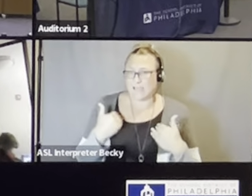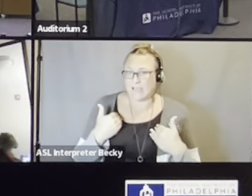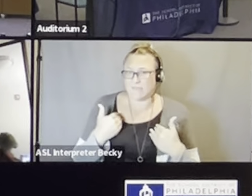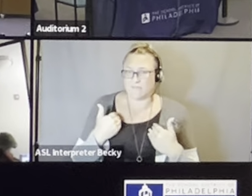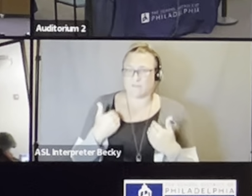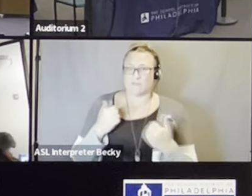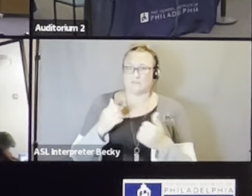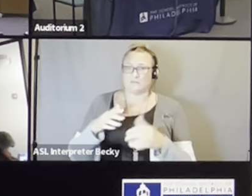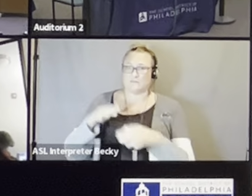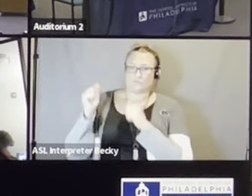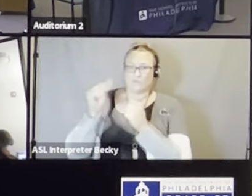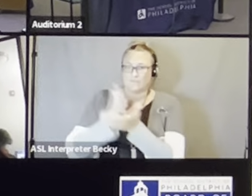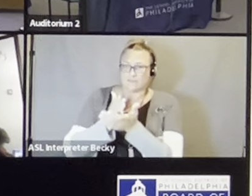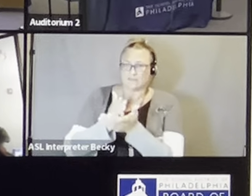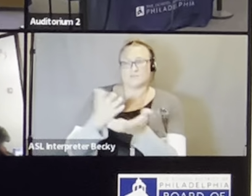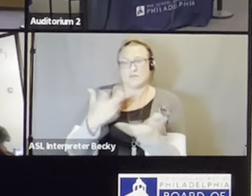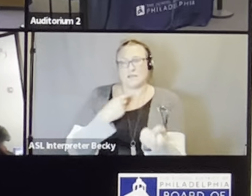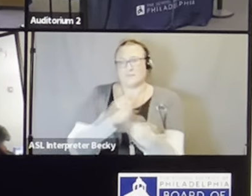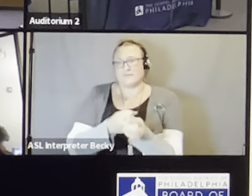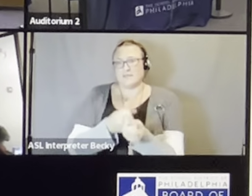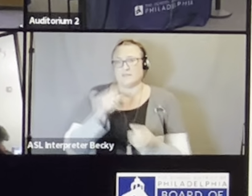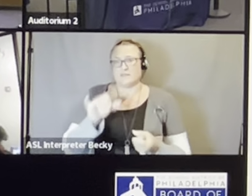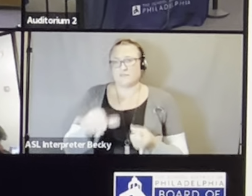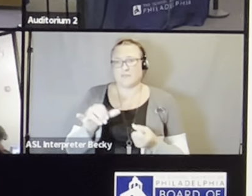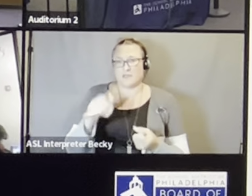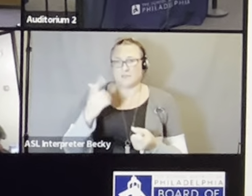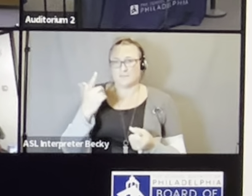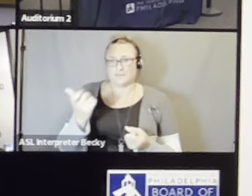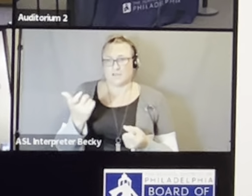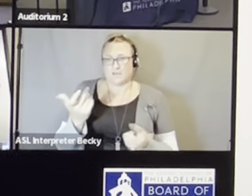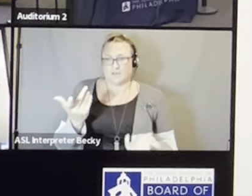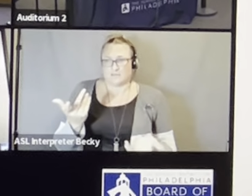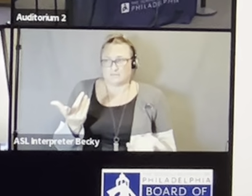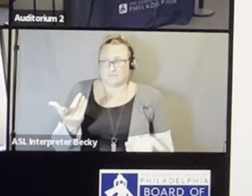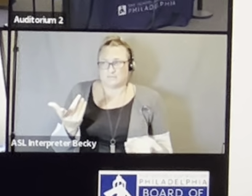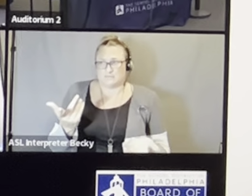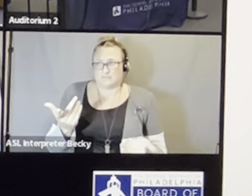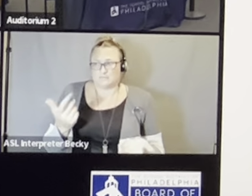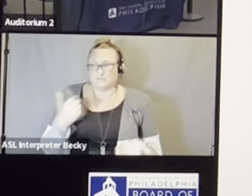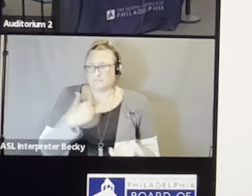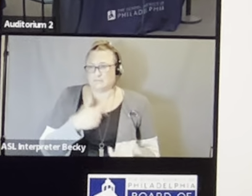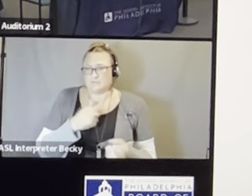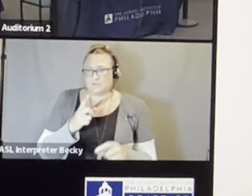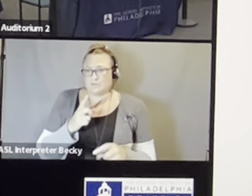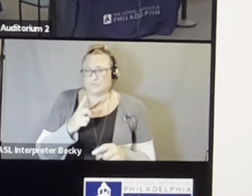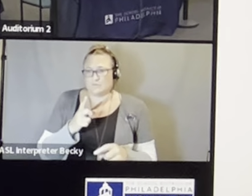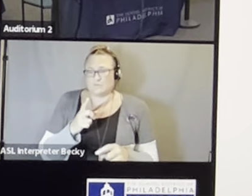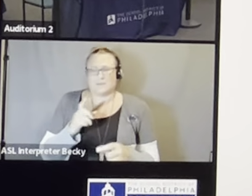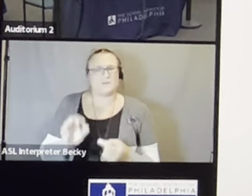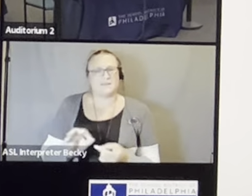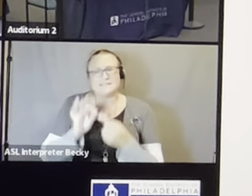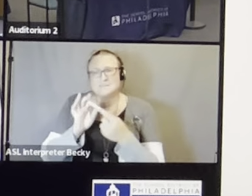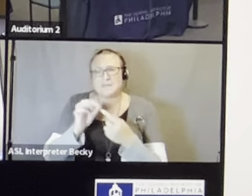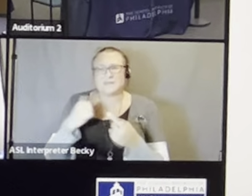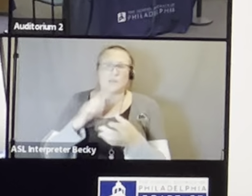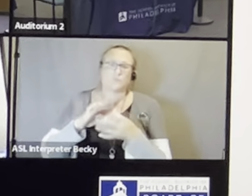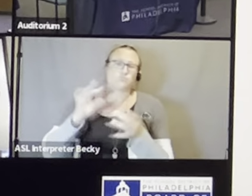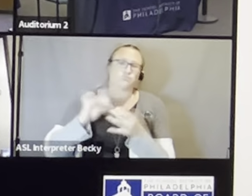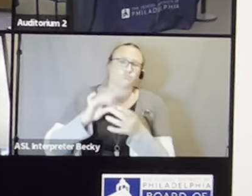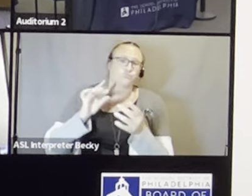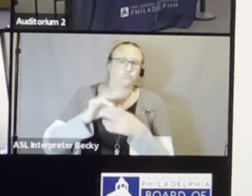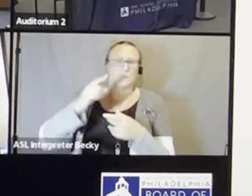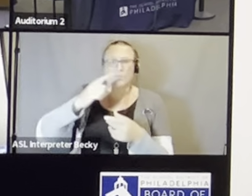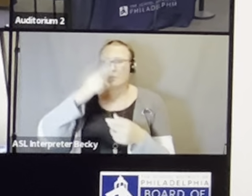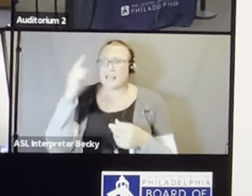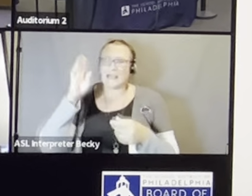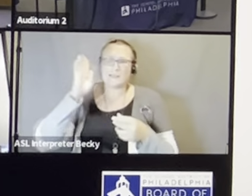I am favorite because of the fact that we can't say that, especially when we hammer on about our black and brown